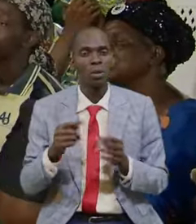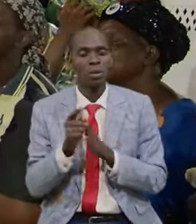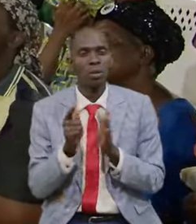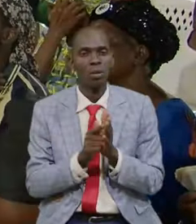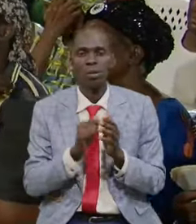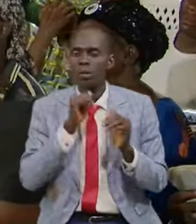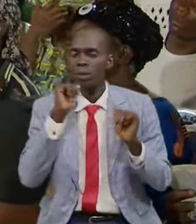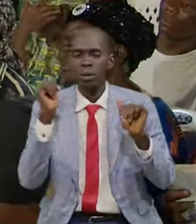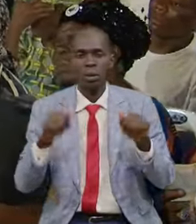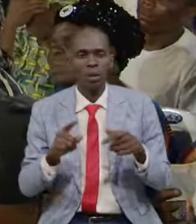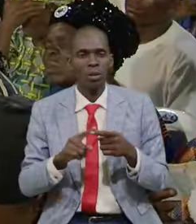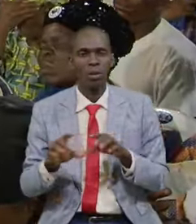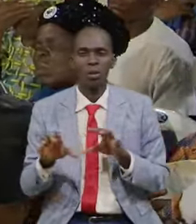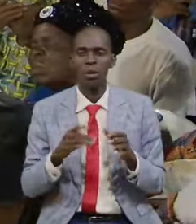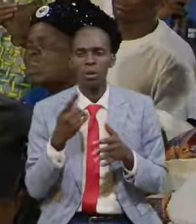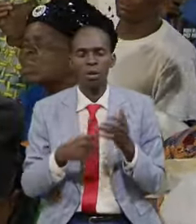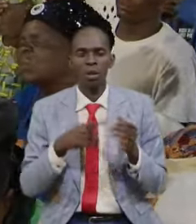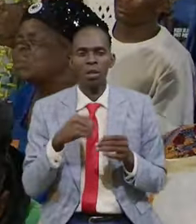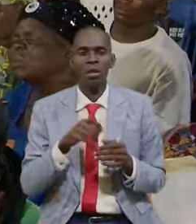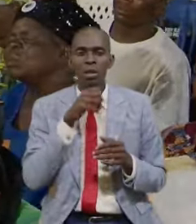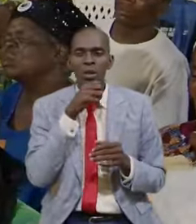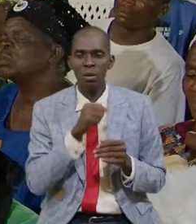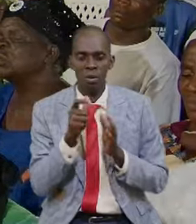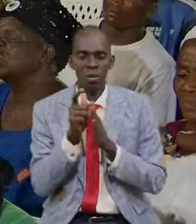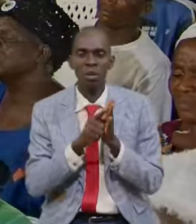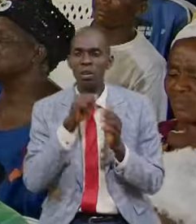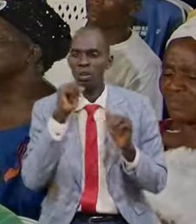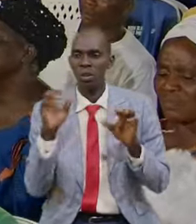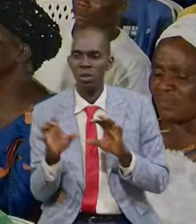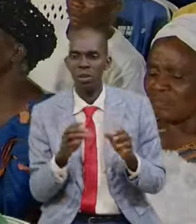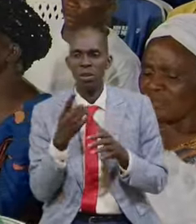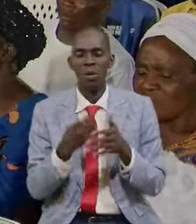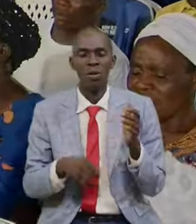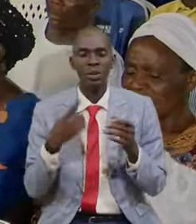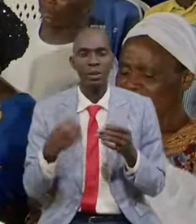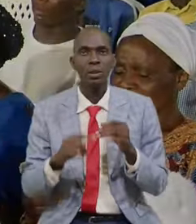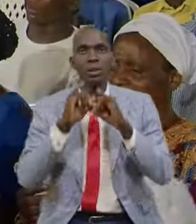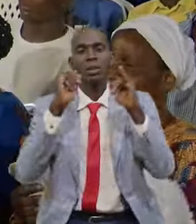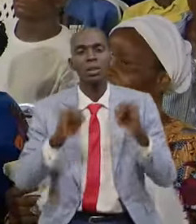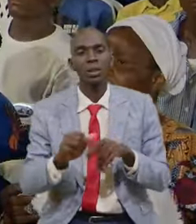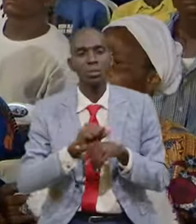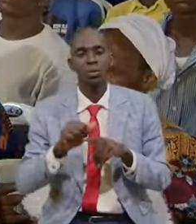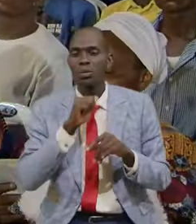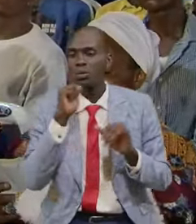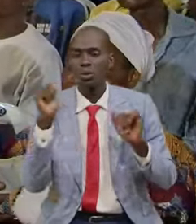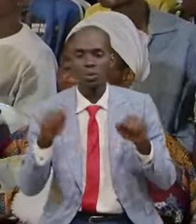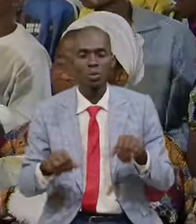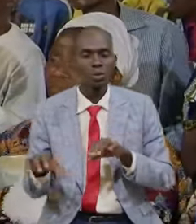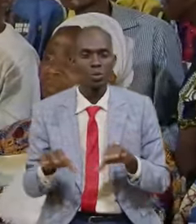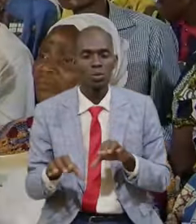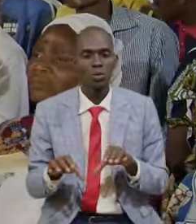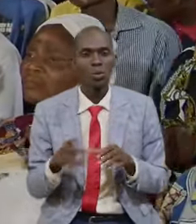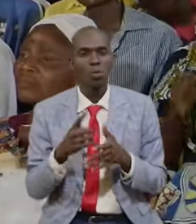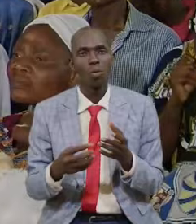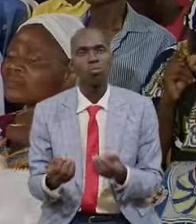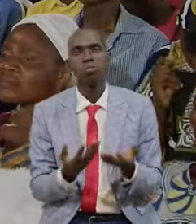what the old law could not do, what the rituals could not do, what those sacrifices could not do, and what